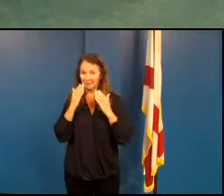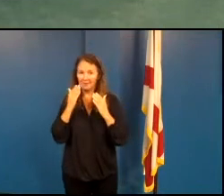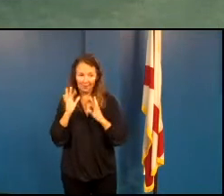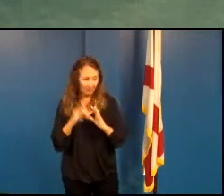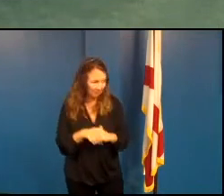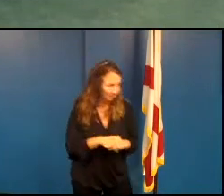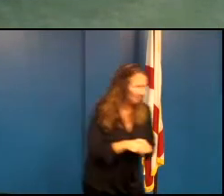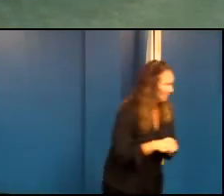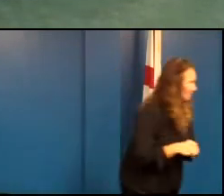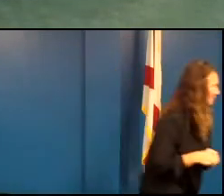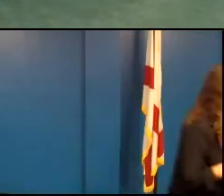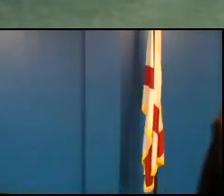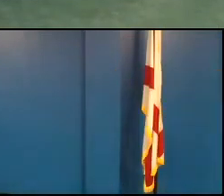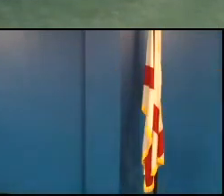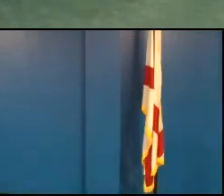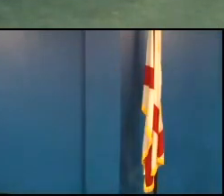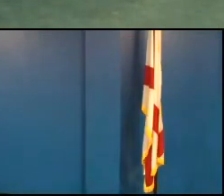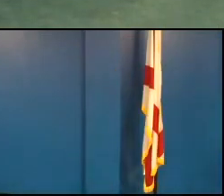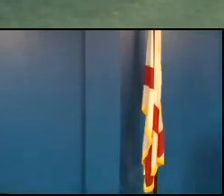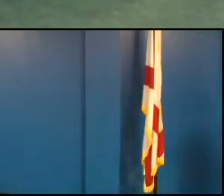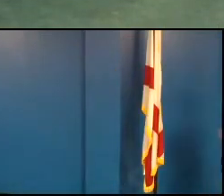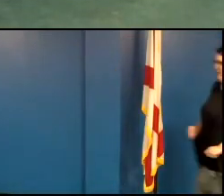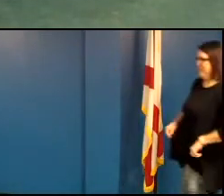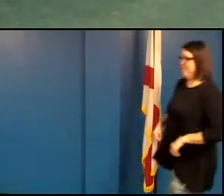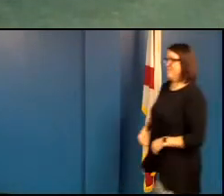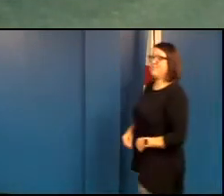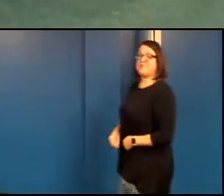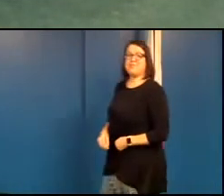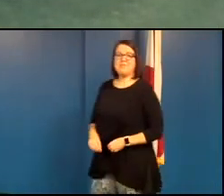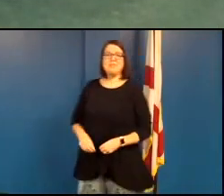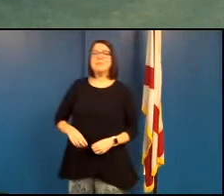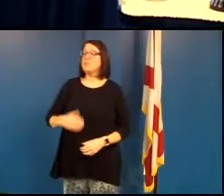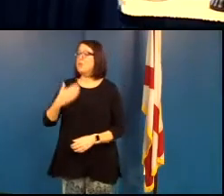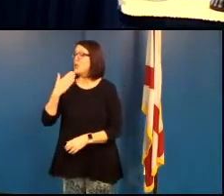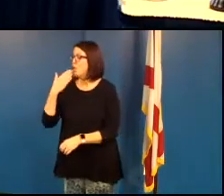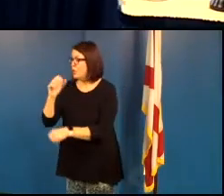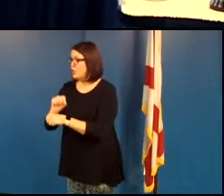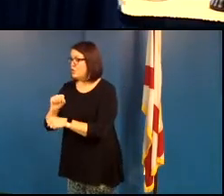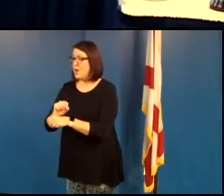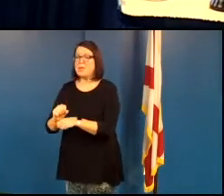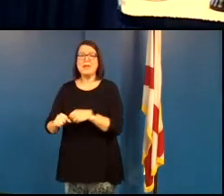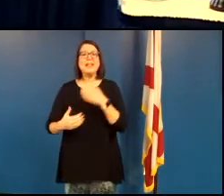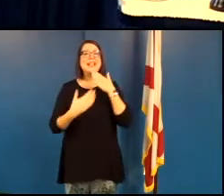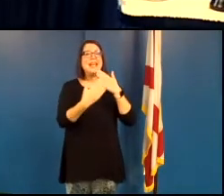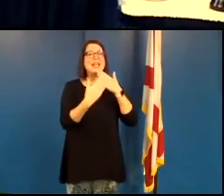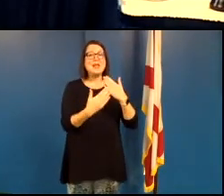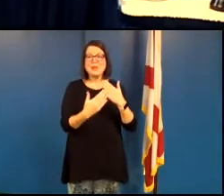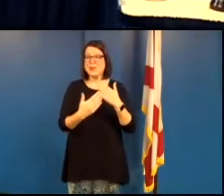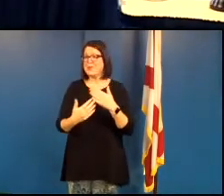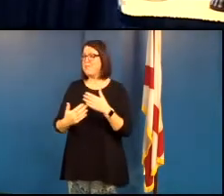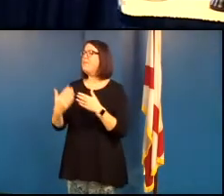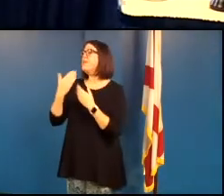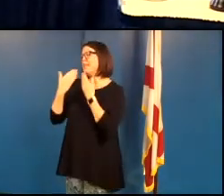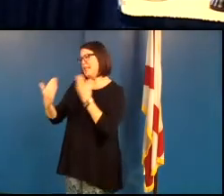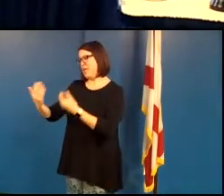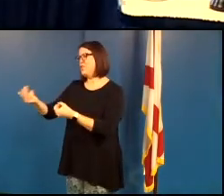Very good. You got off easy. Good job. Thank you so much. Thank you for joining us.